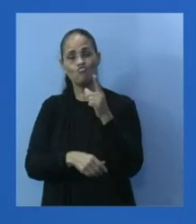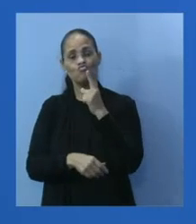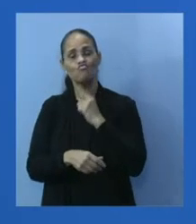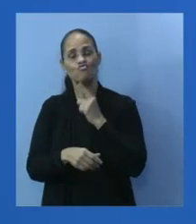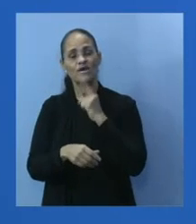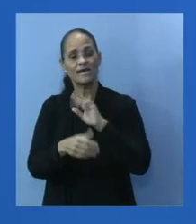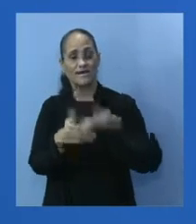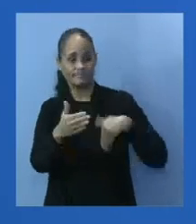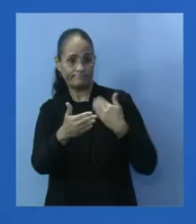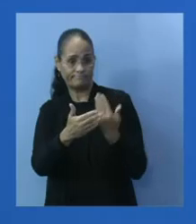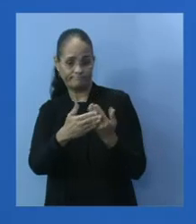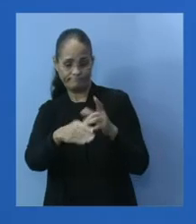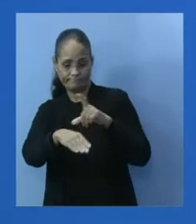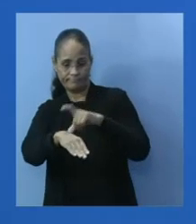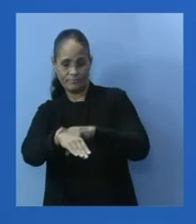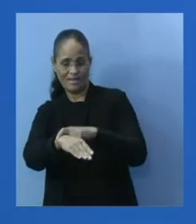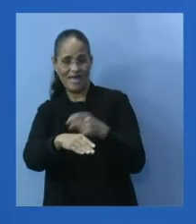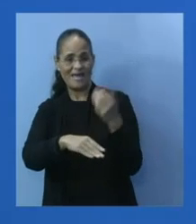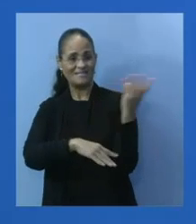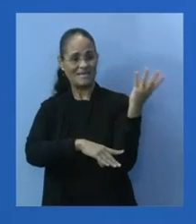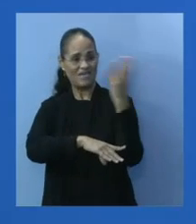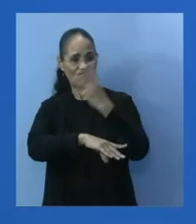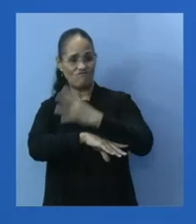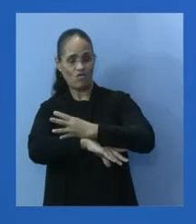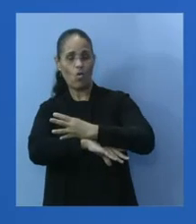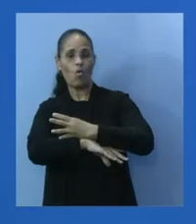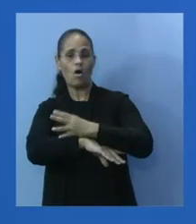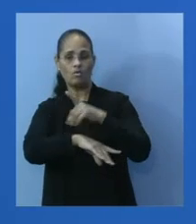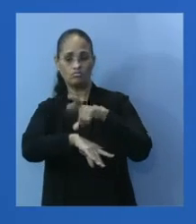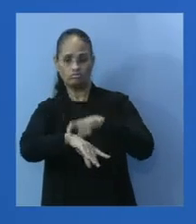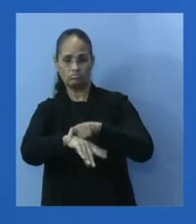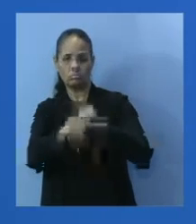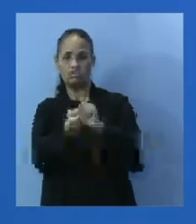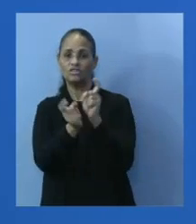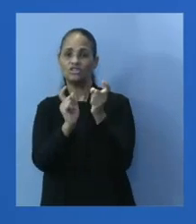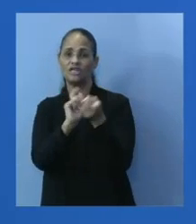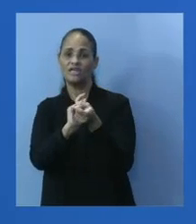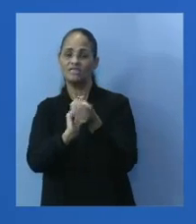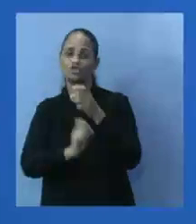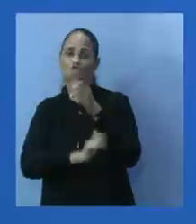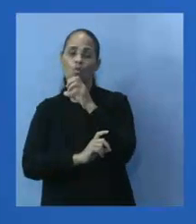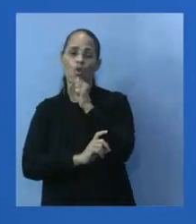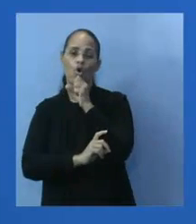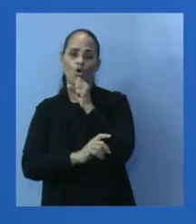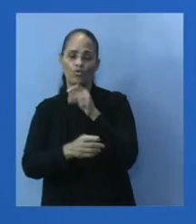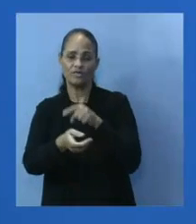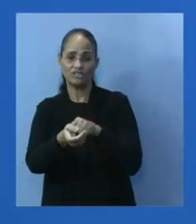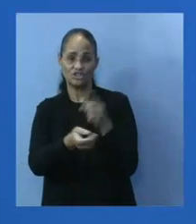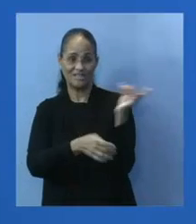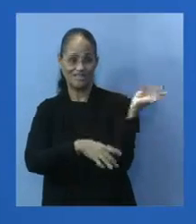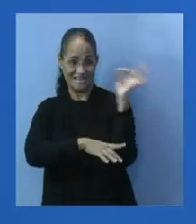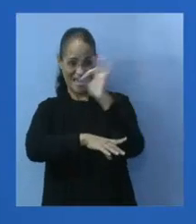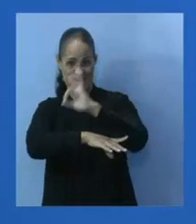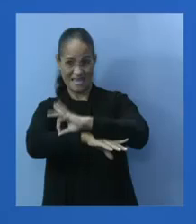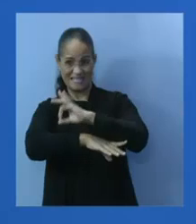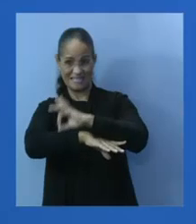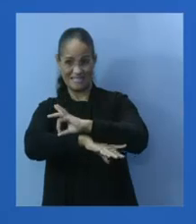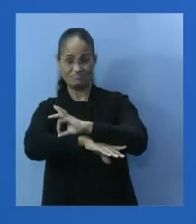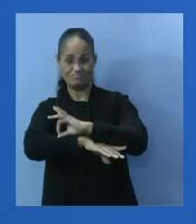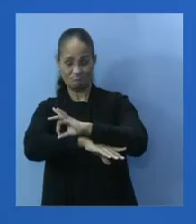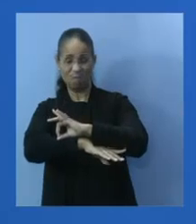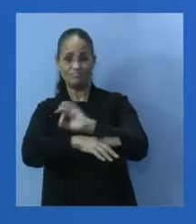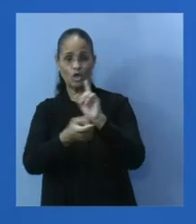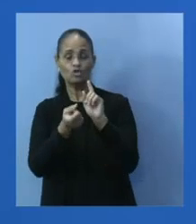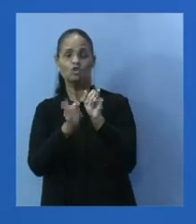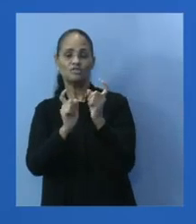upon arrival. And on day 4 testing, the red wristband will be changed to orange. And on day 8 testing, the orange wristband will